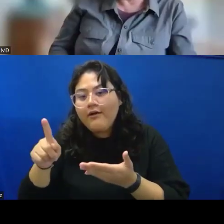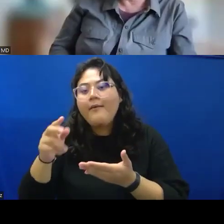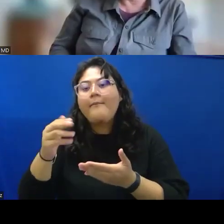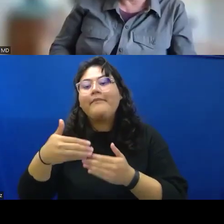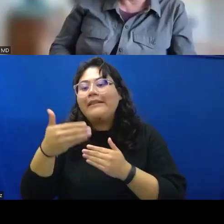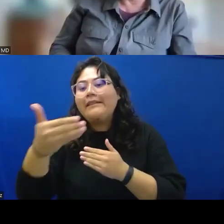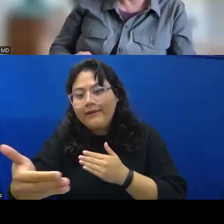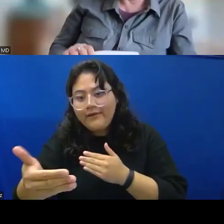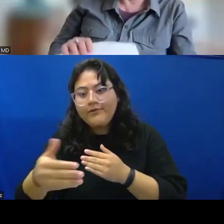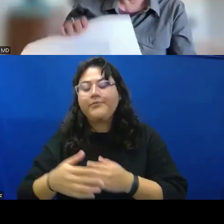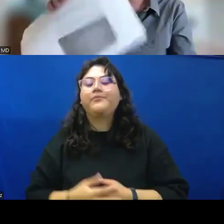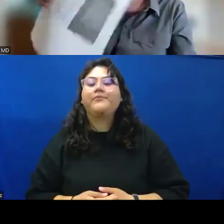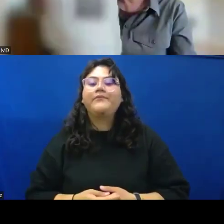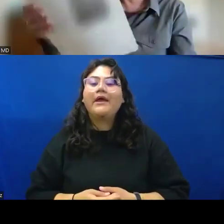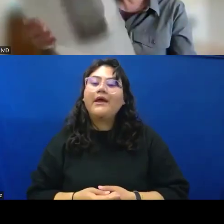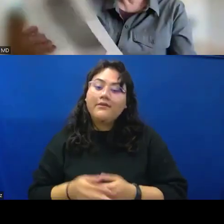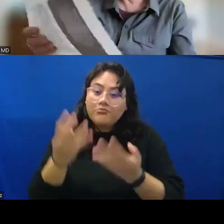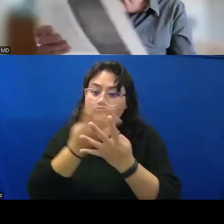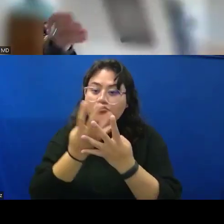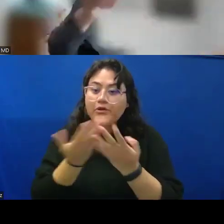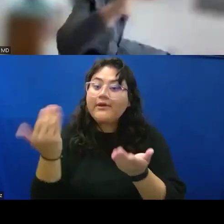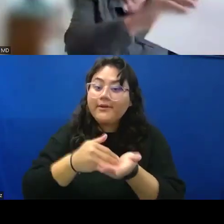hearing screened at that time.